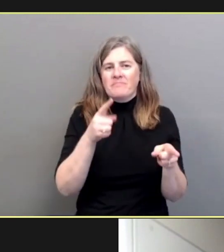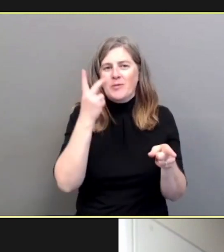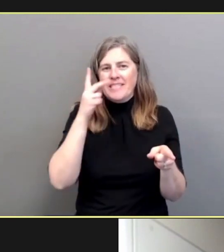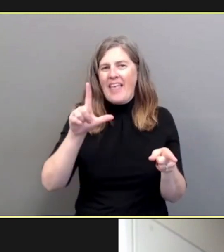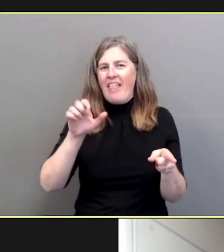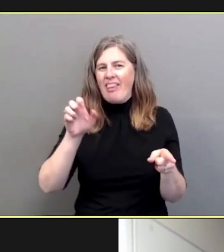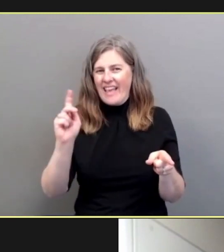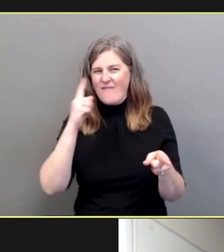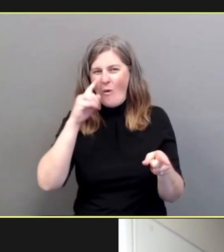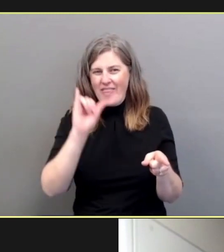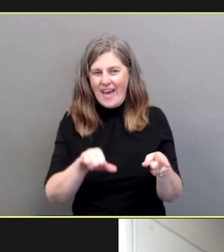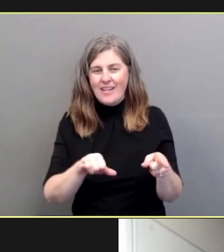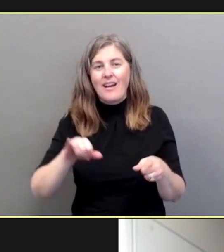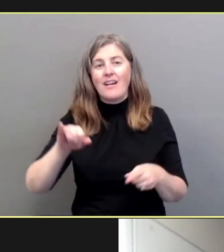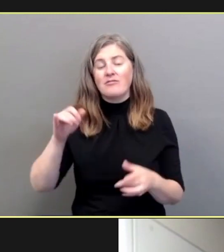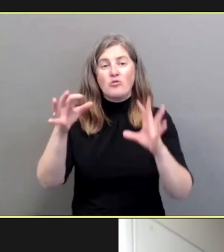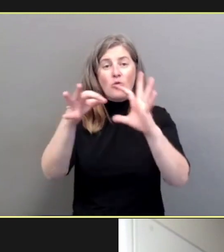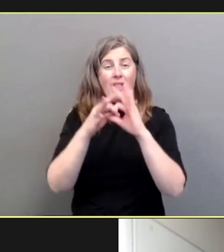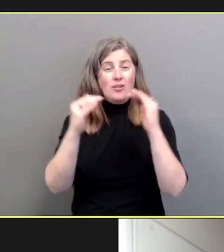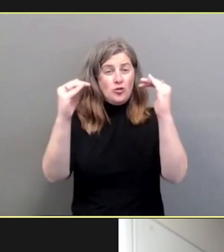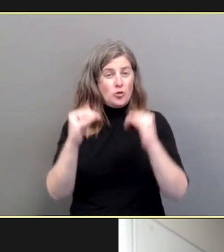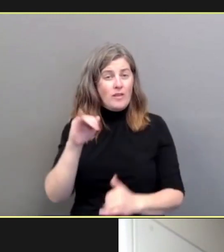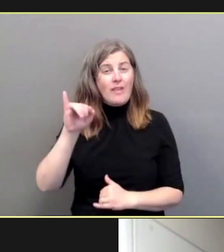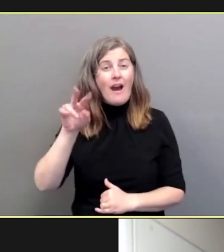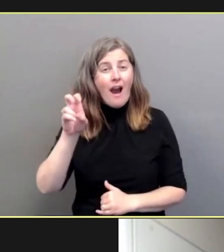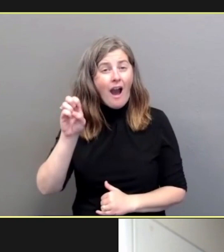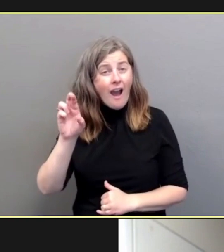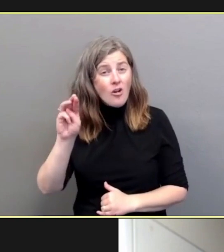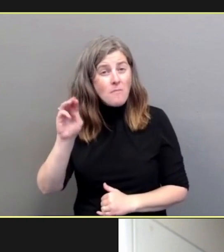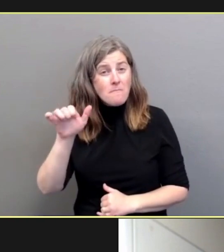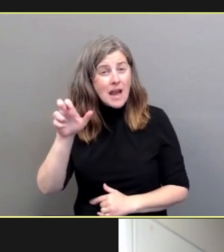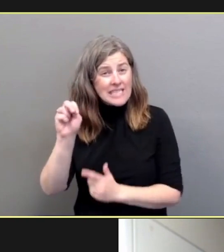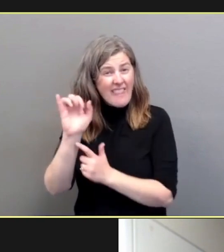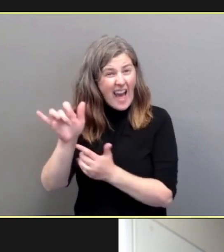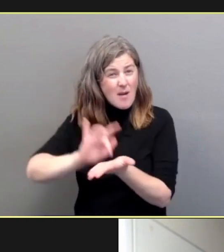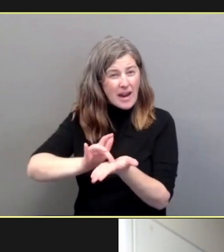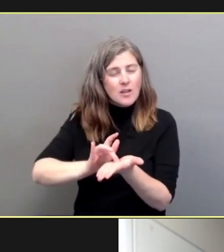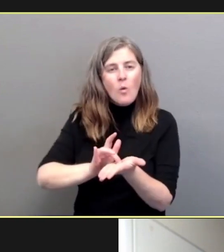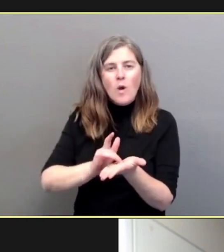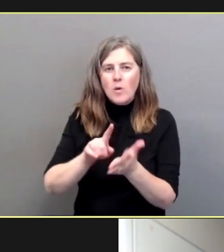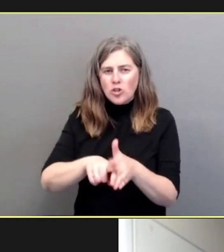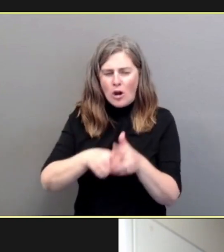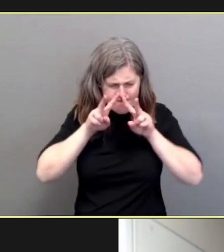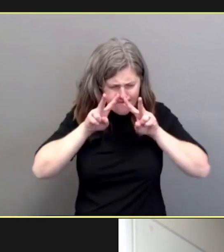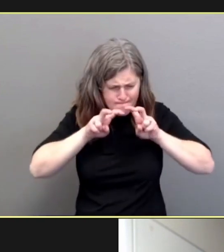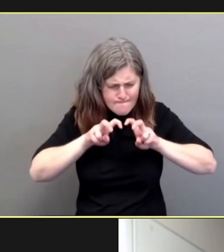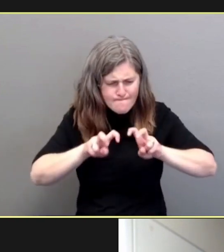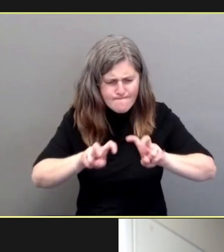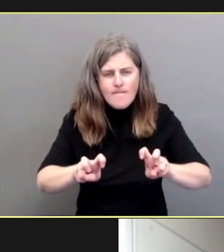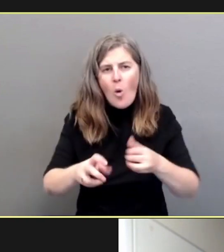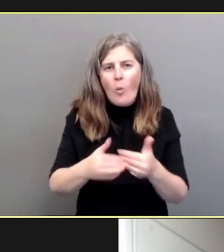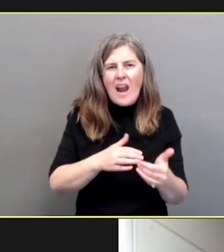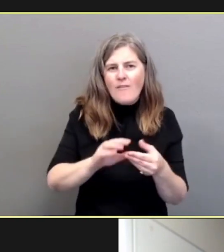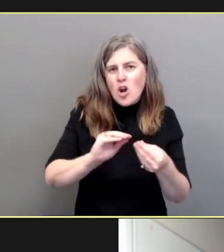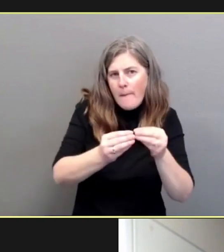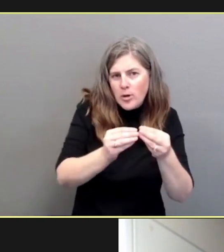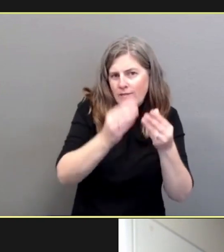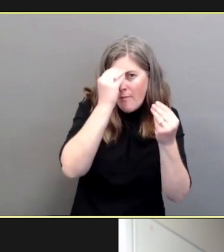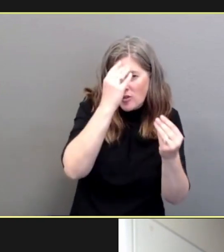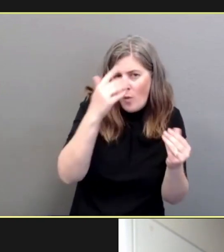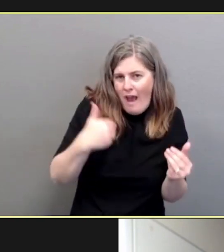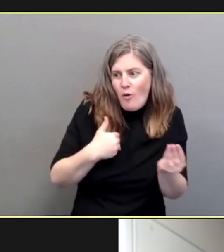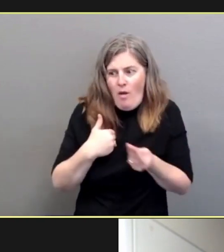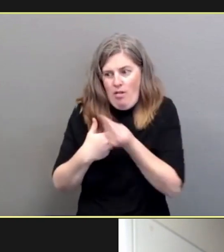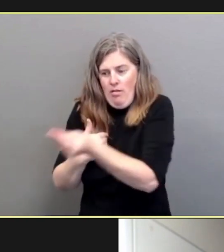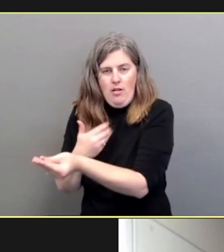it. And on the ivermectin, we will start looking more closely. We'll get you whatever data we can get. I